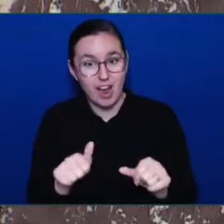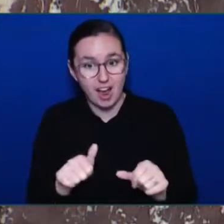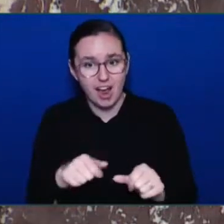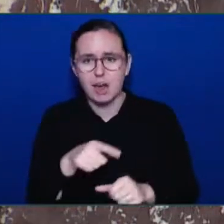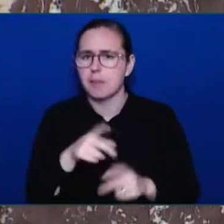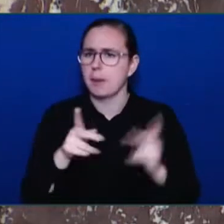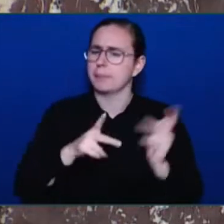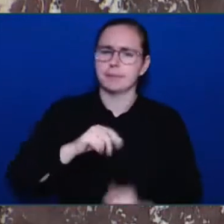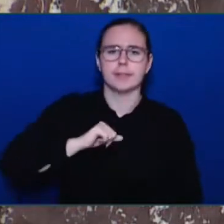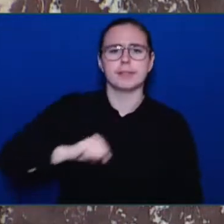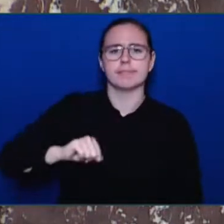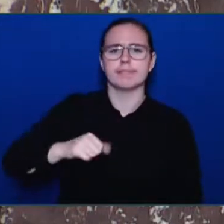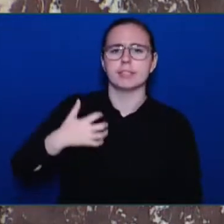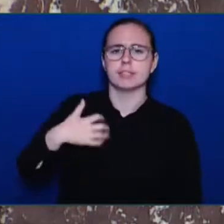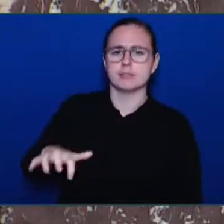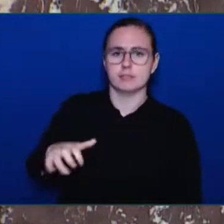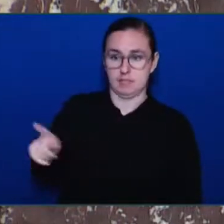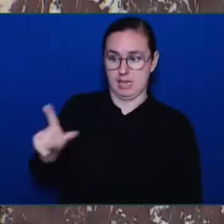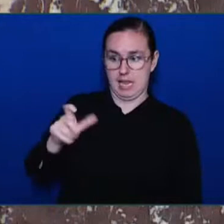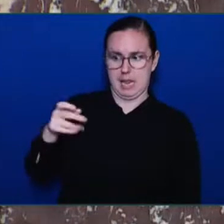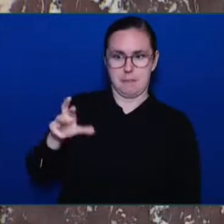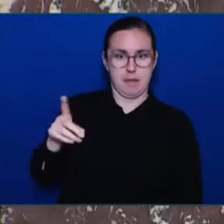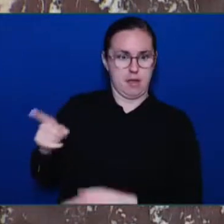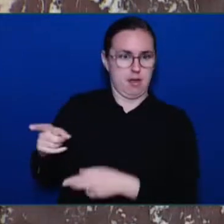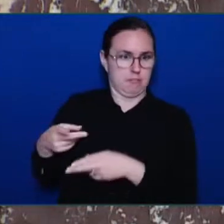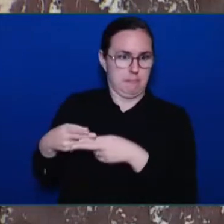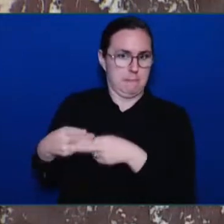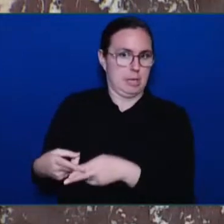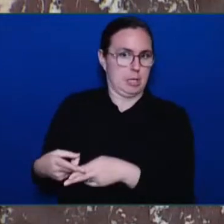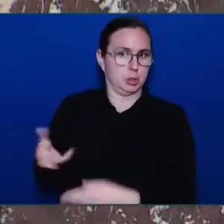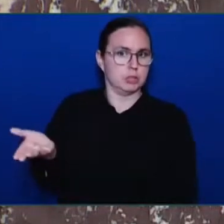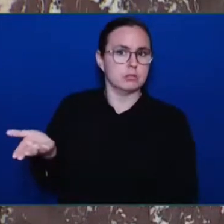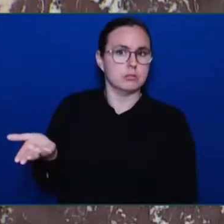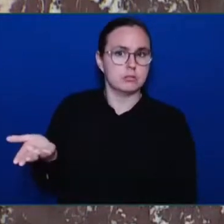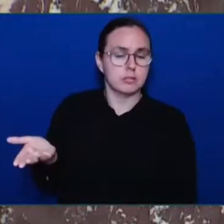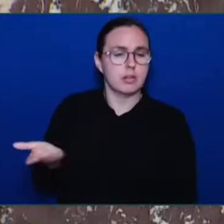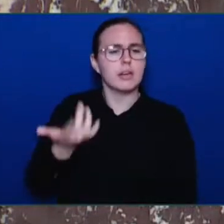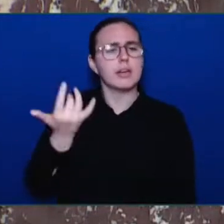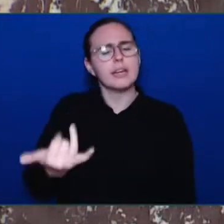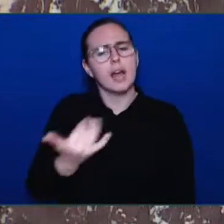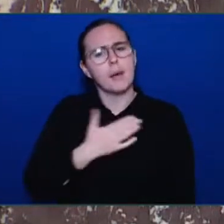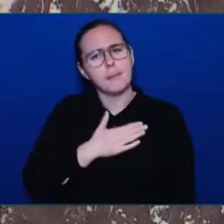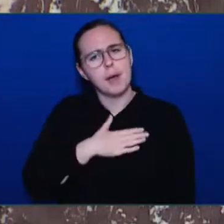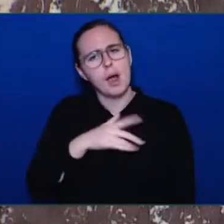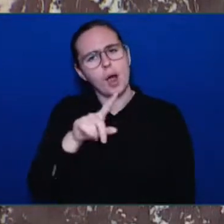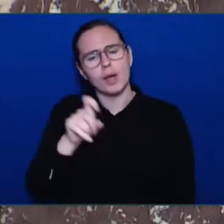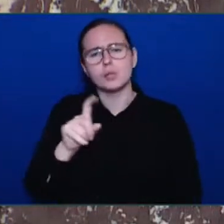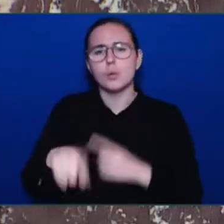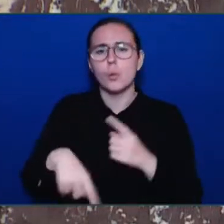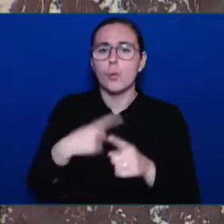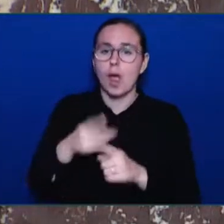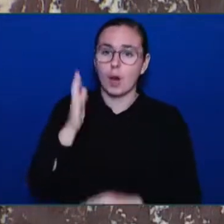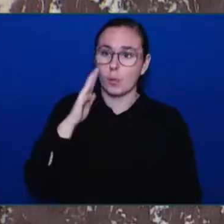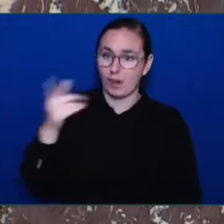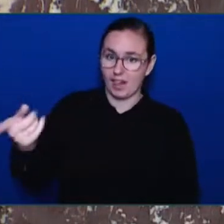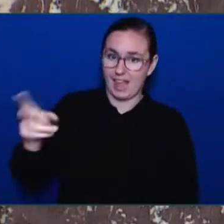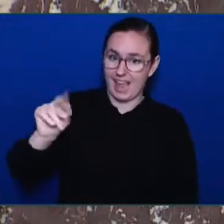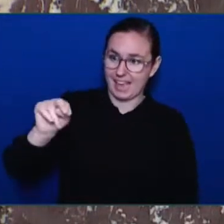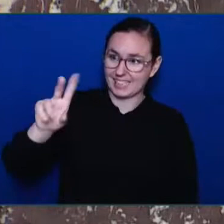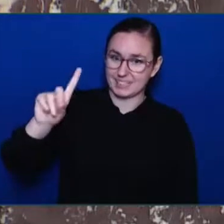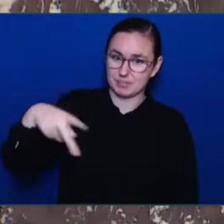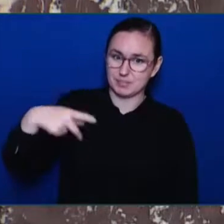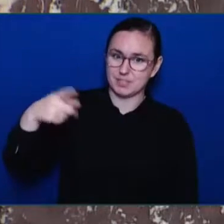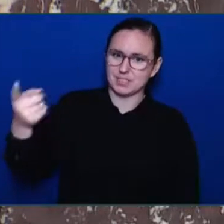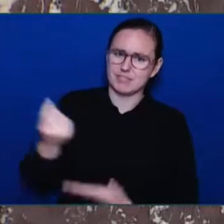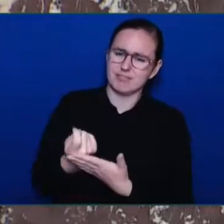will the NDP scrap the incoming soft-on-crime premiers catch and release system and start keeping